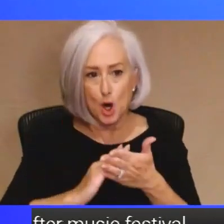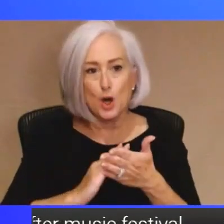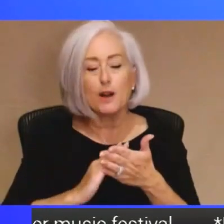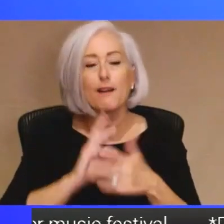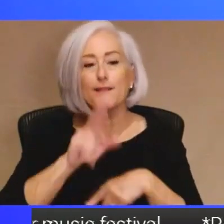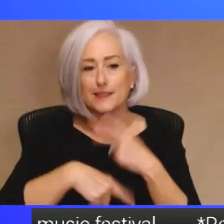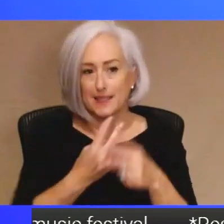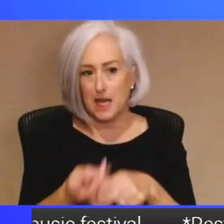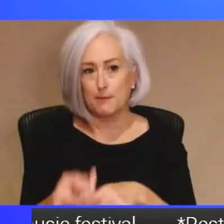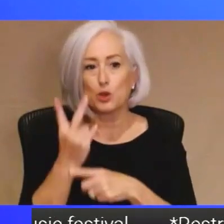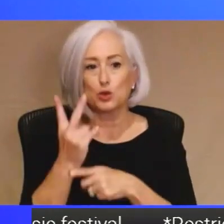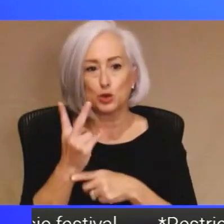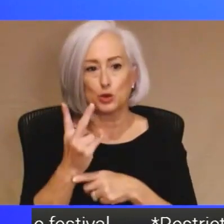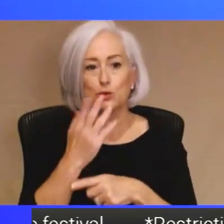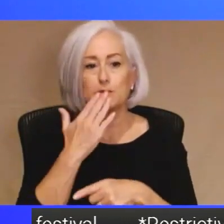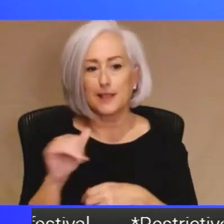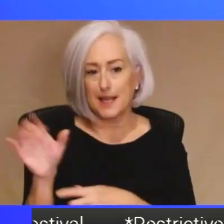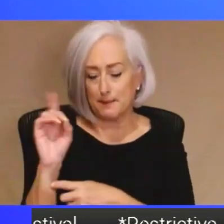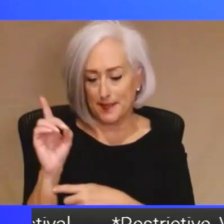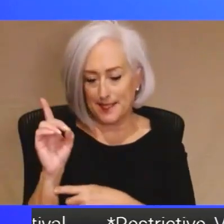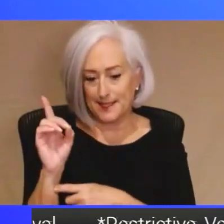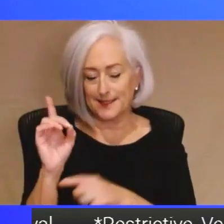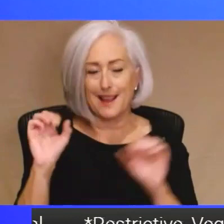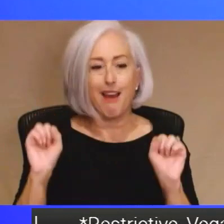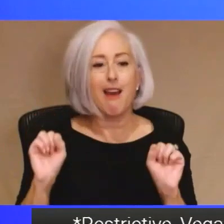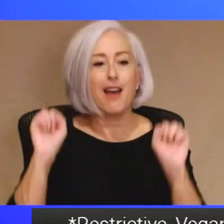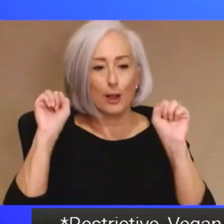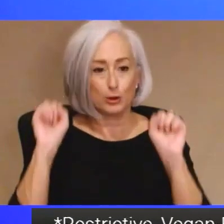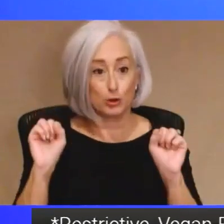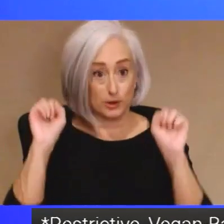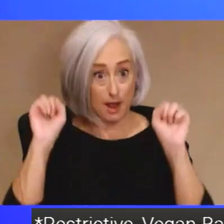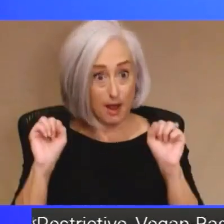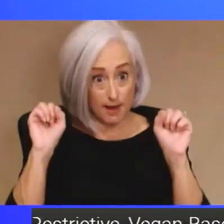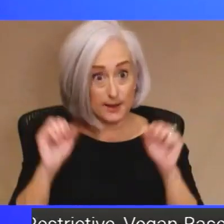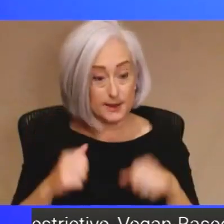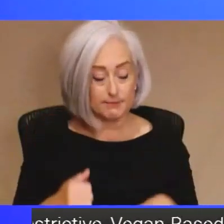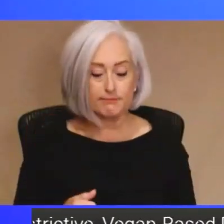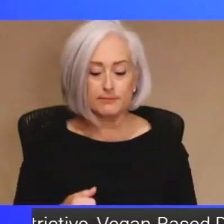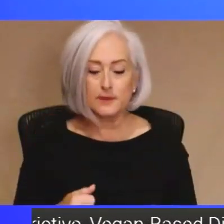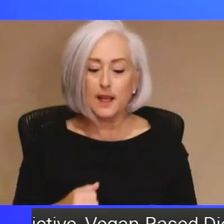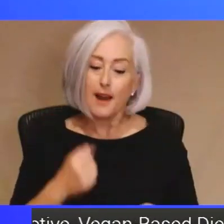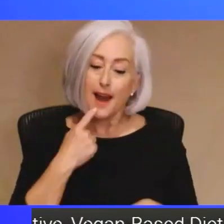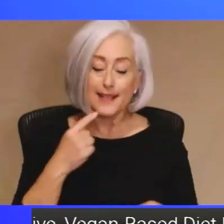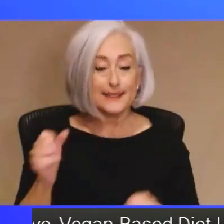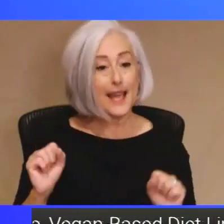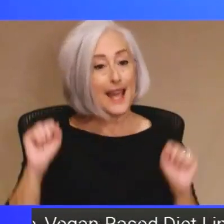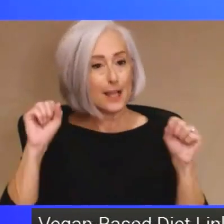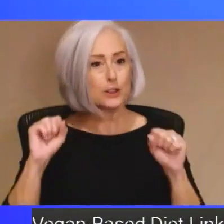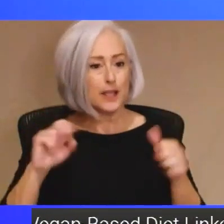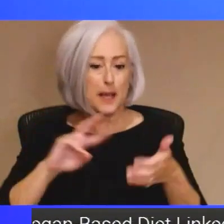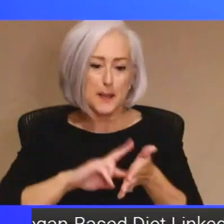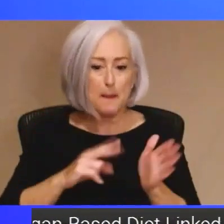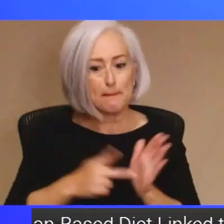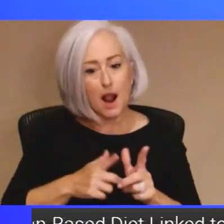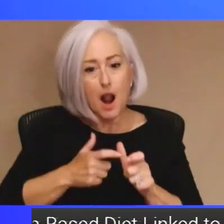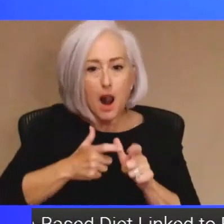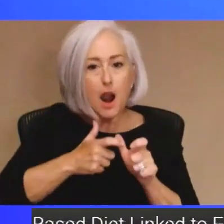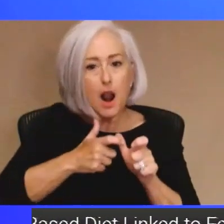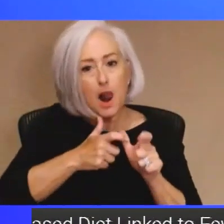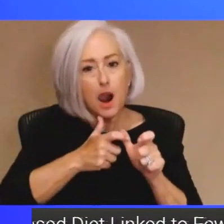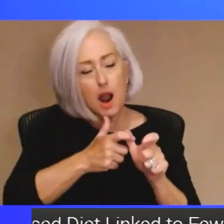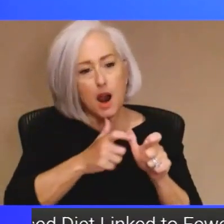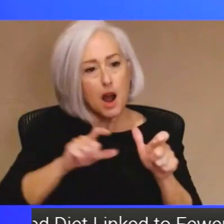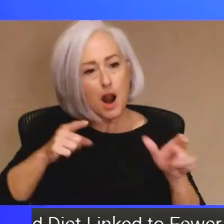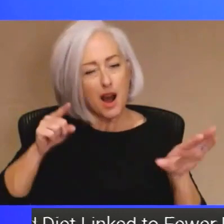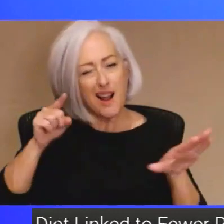that, when I say exercise, people think, oh, he's talking about running a marathon. In fact, low-level exercise,